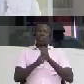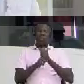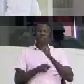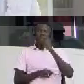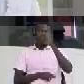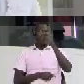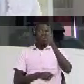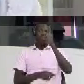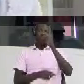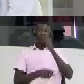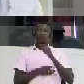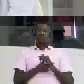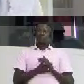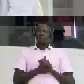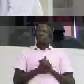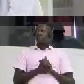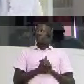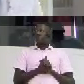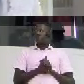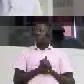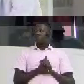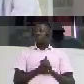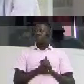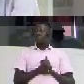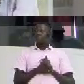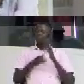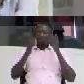kon yàlla dimbali ma